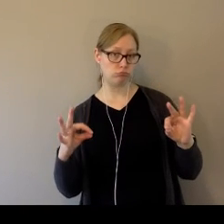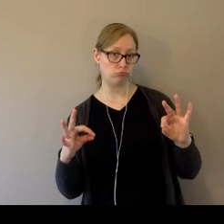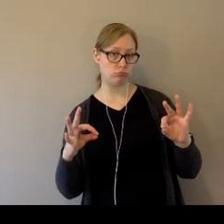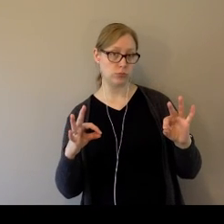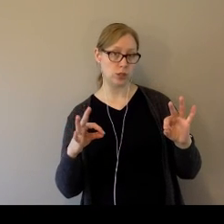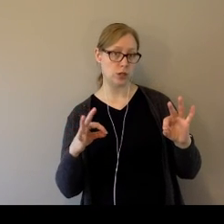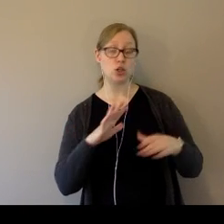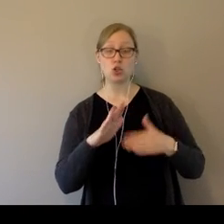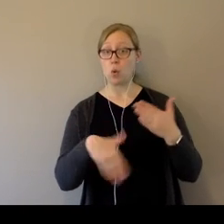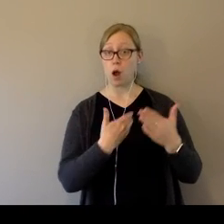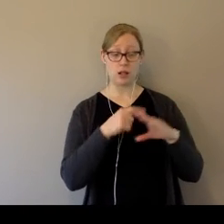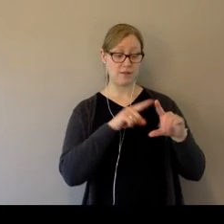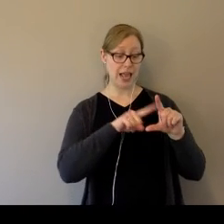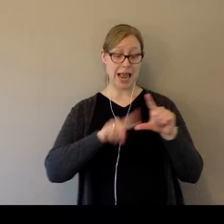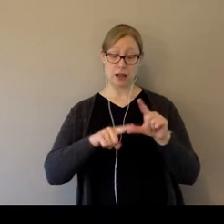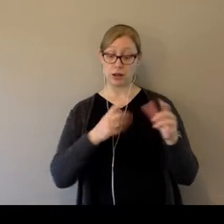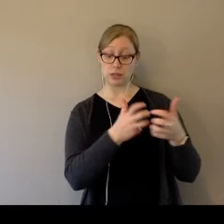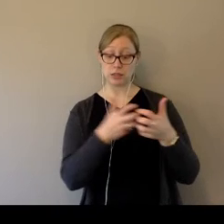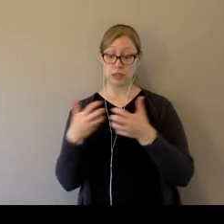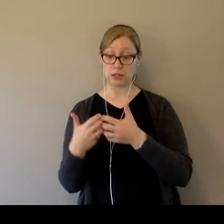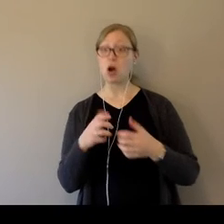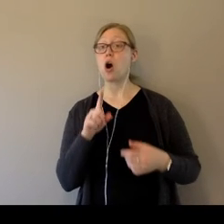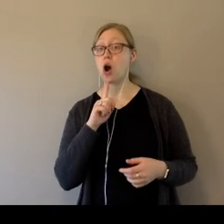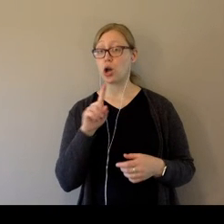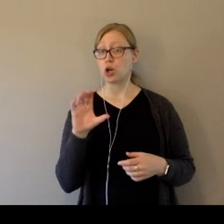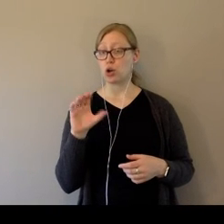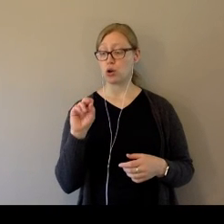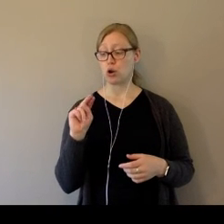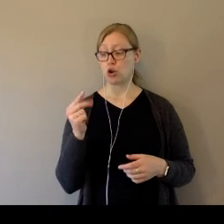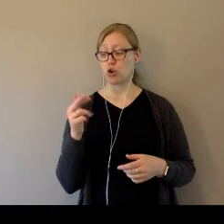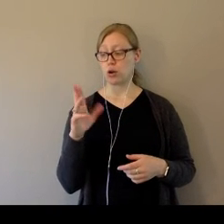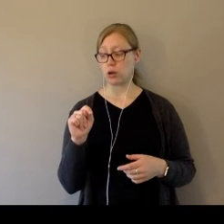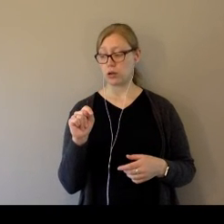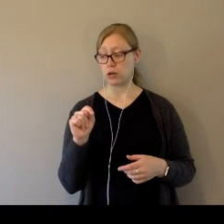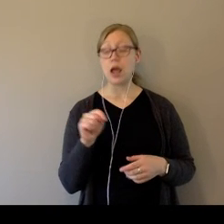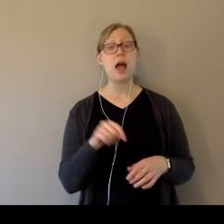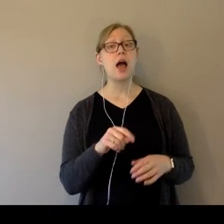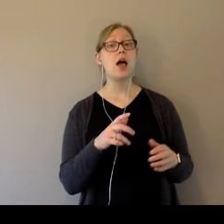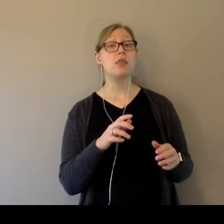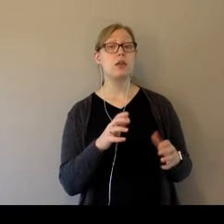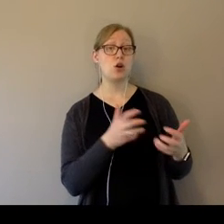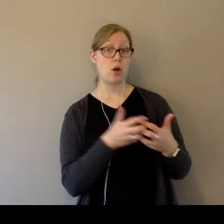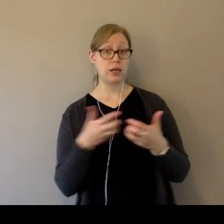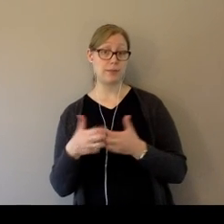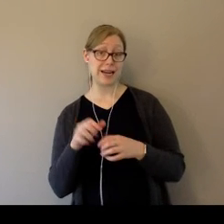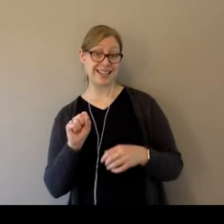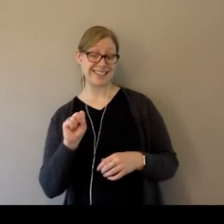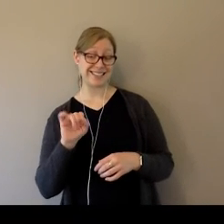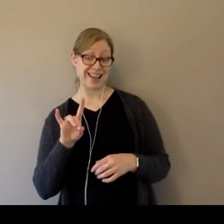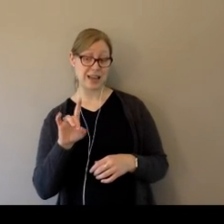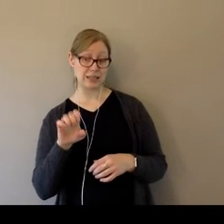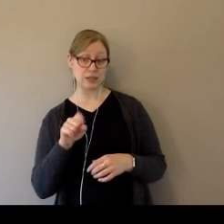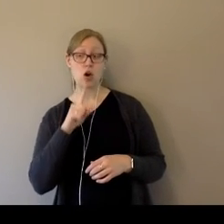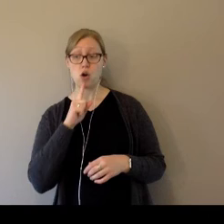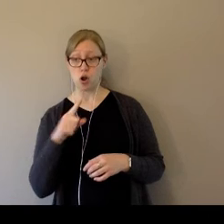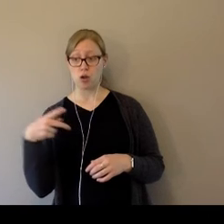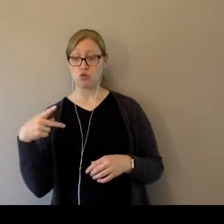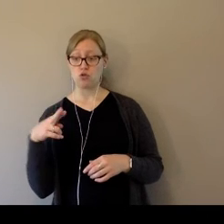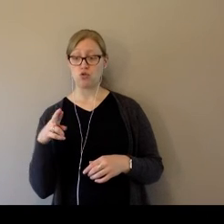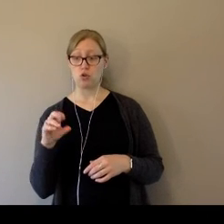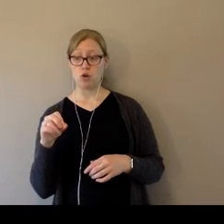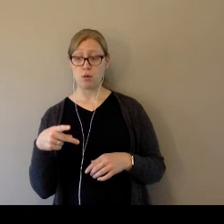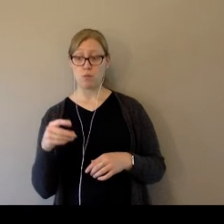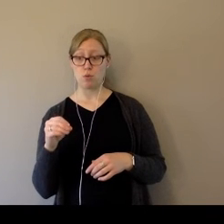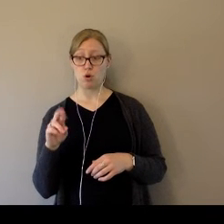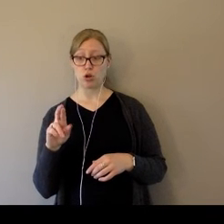angles are congruent. The corresponding sides are proportional. And then we could make our congruent statement. So we can